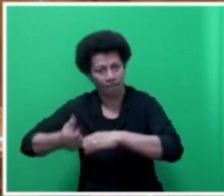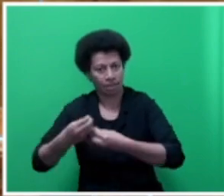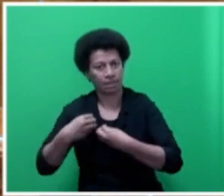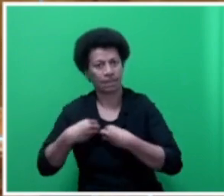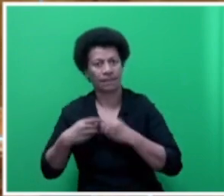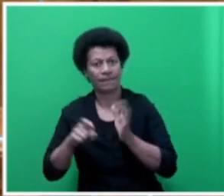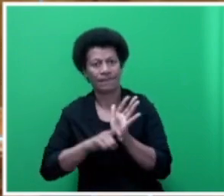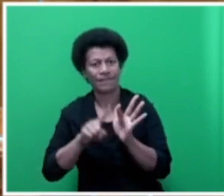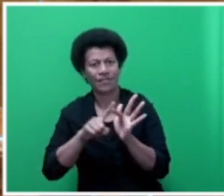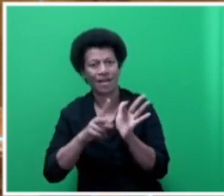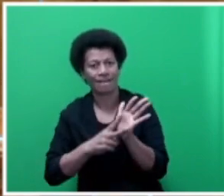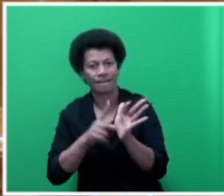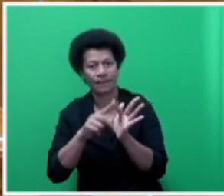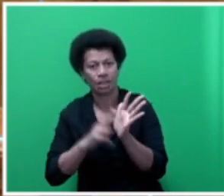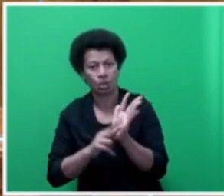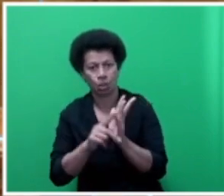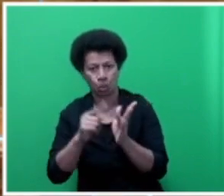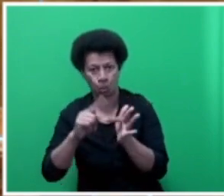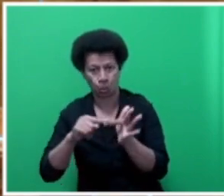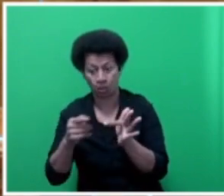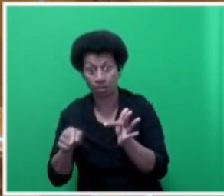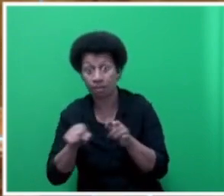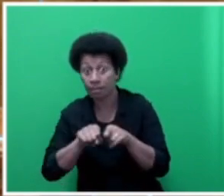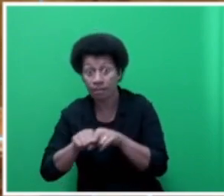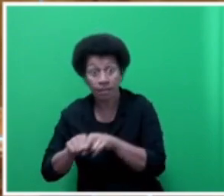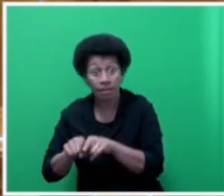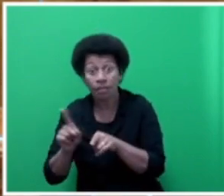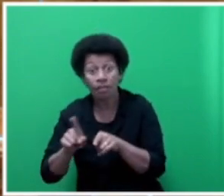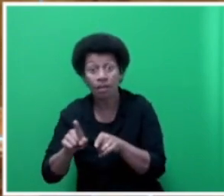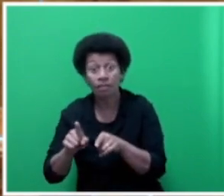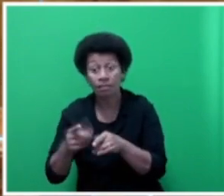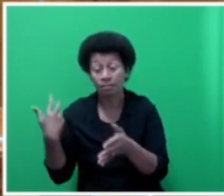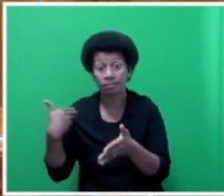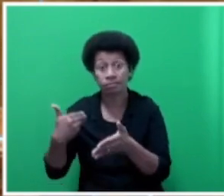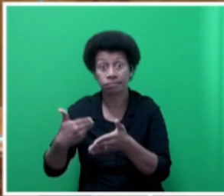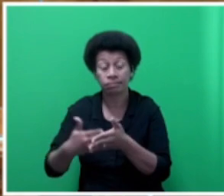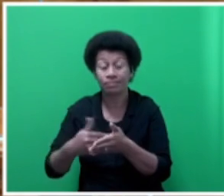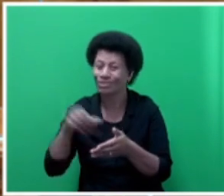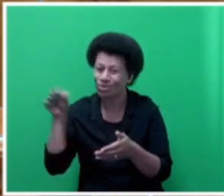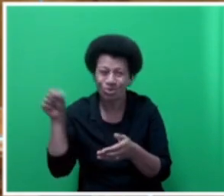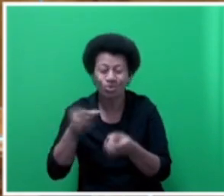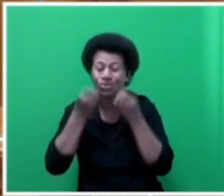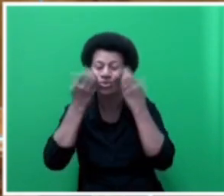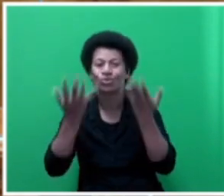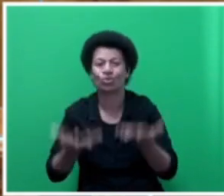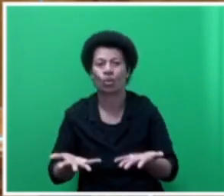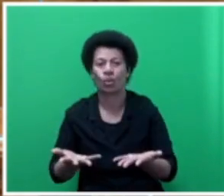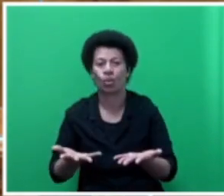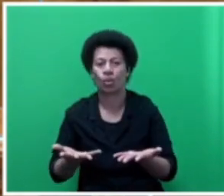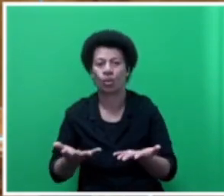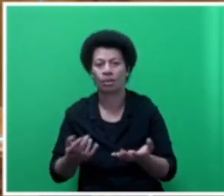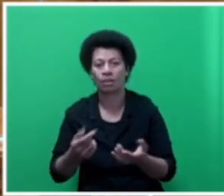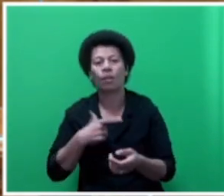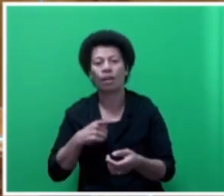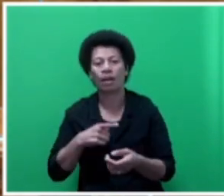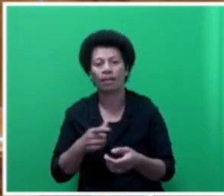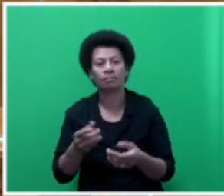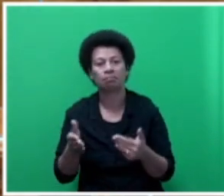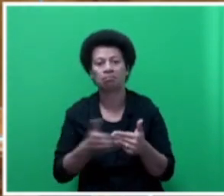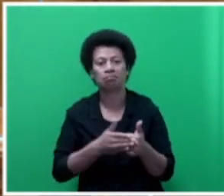adjustment, all actual revenues in the last period need clear disclosures. Why are those disclosures not